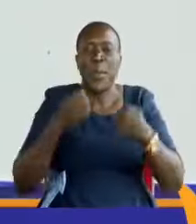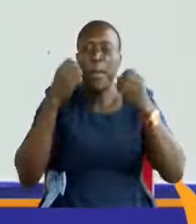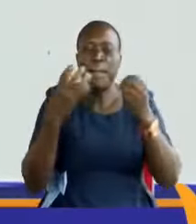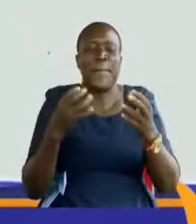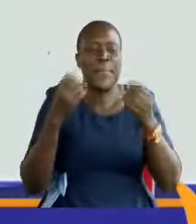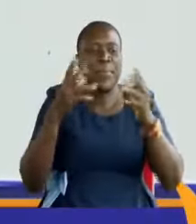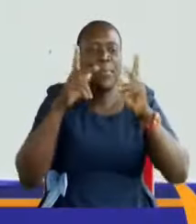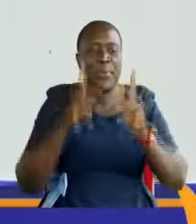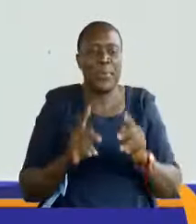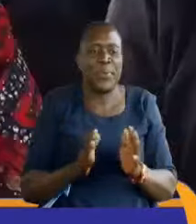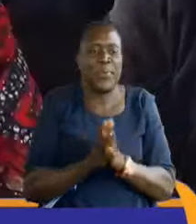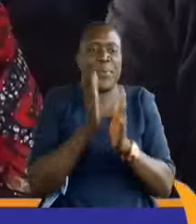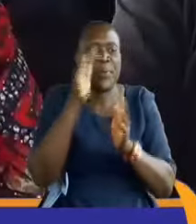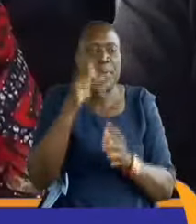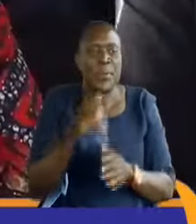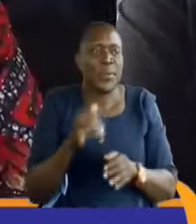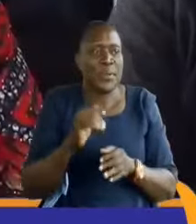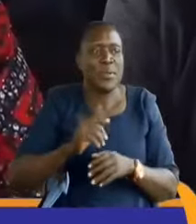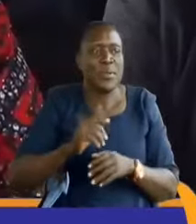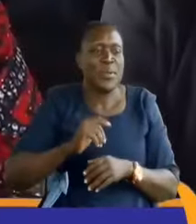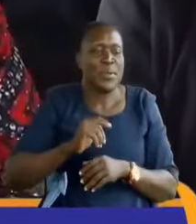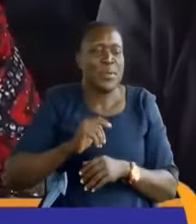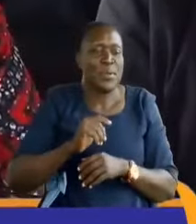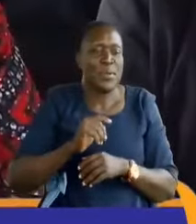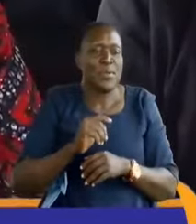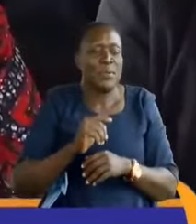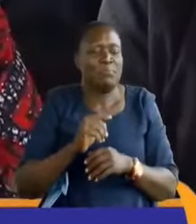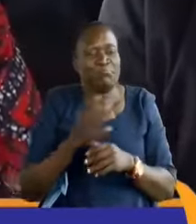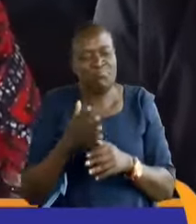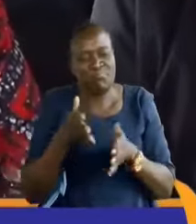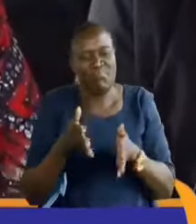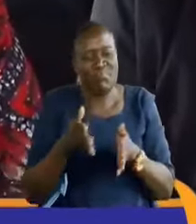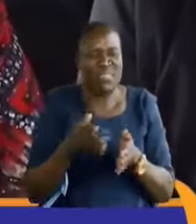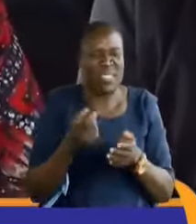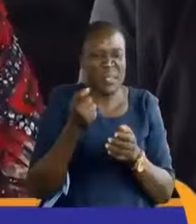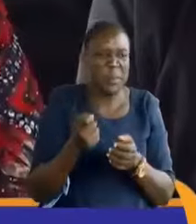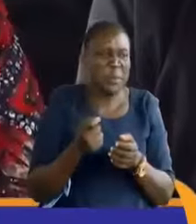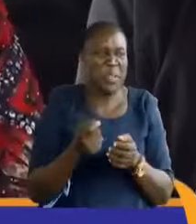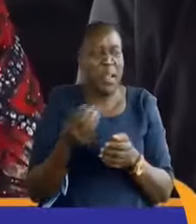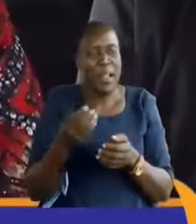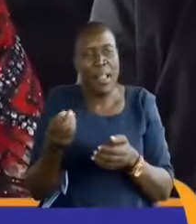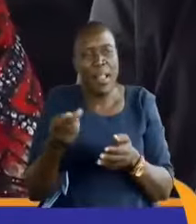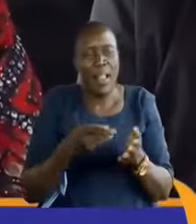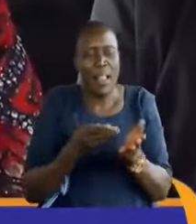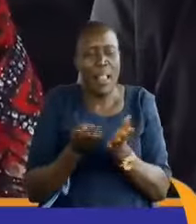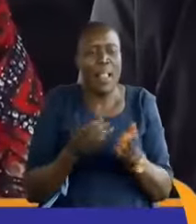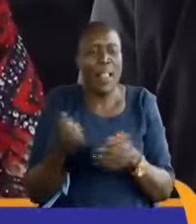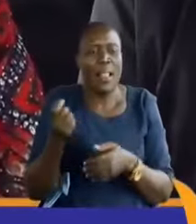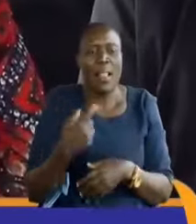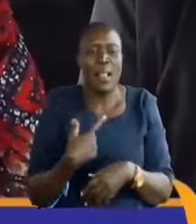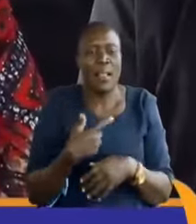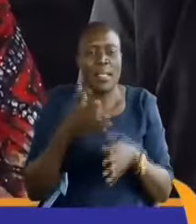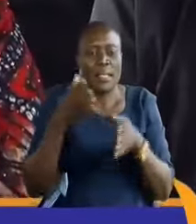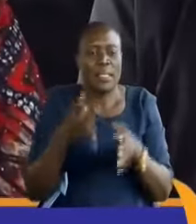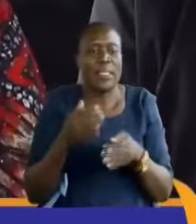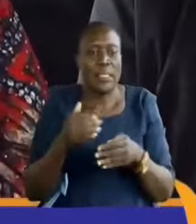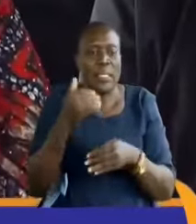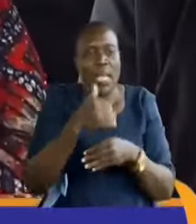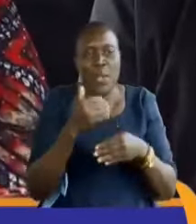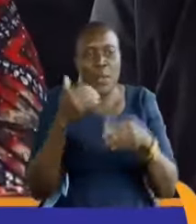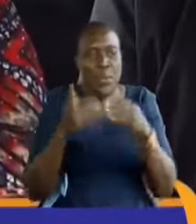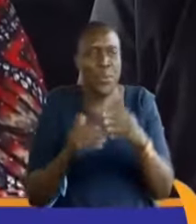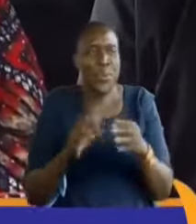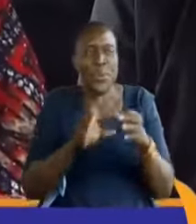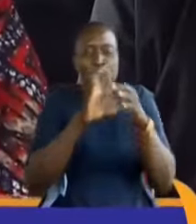probably people within my demographic, with a little disposable income, are now putting their money in infrastructure